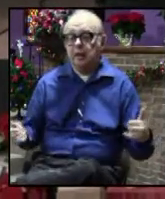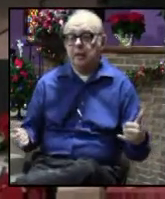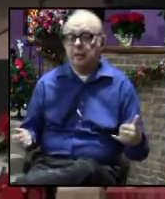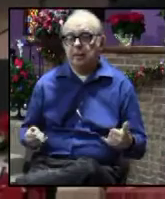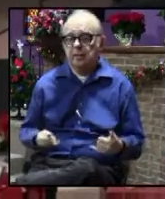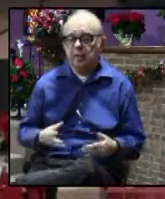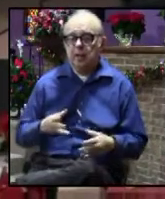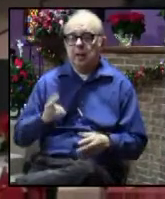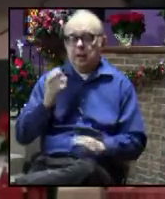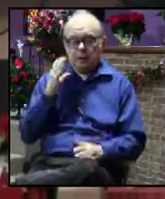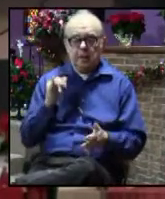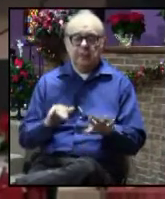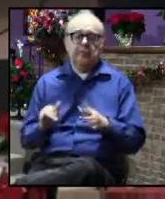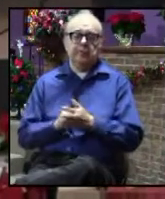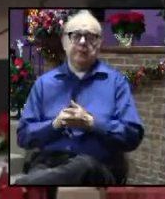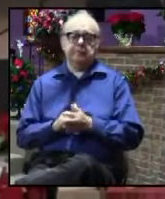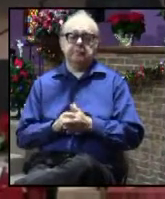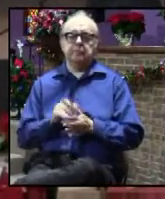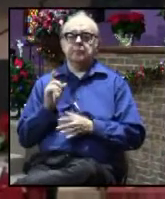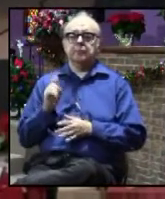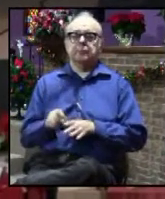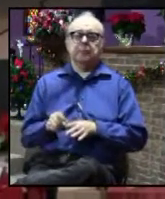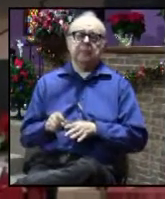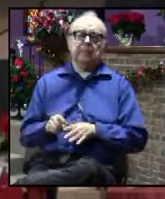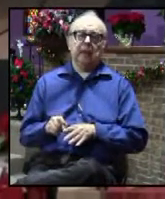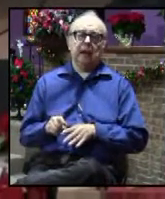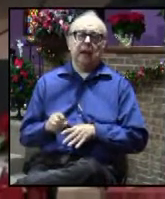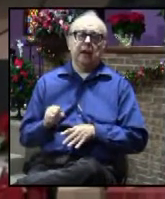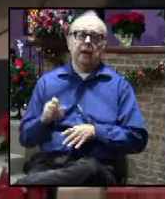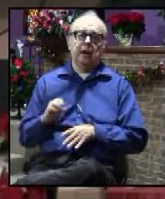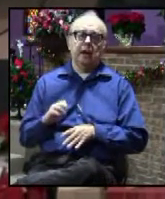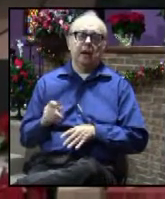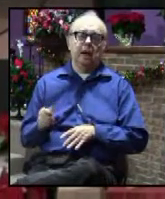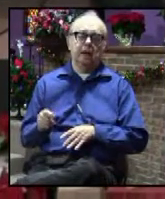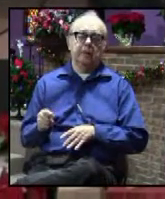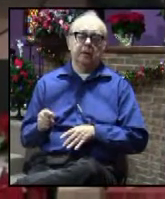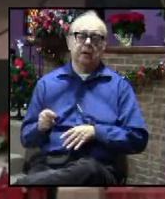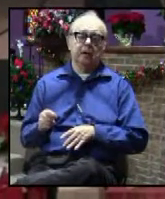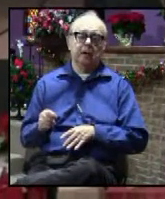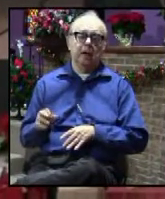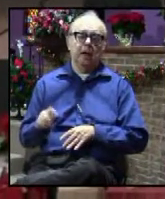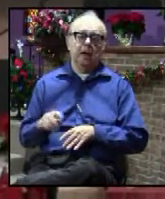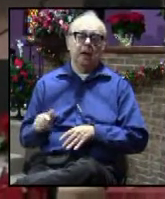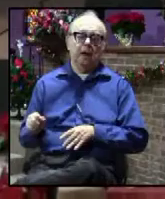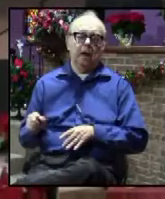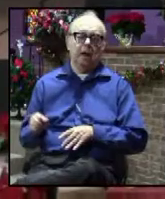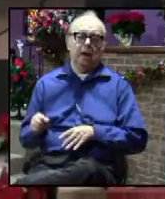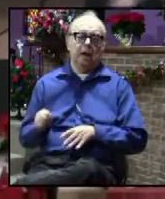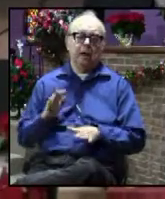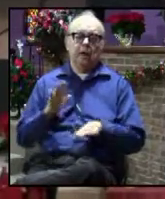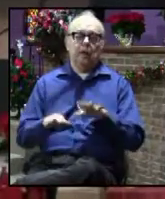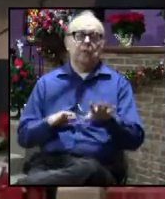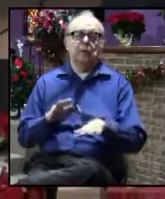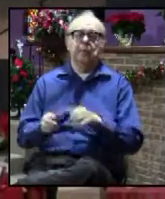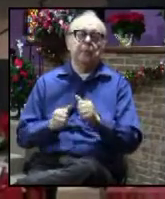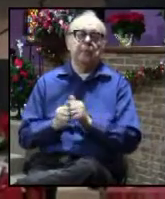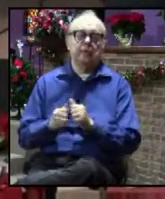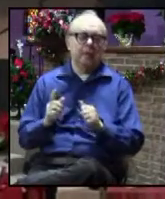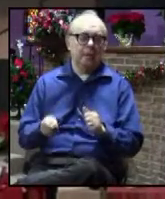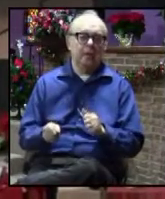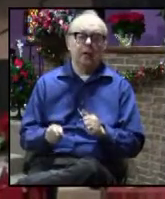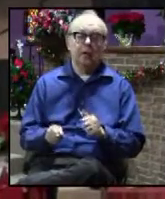we found out to do that was you had a drill sergeant there, and that drill sergeant was running right along beside of you,